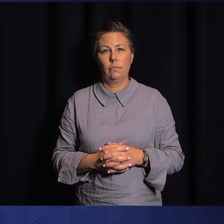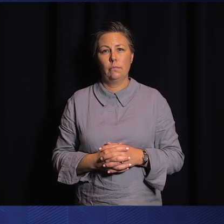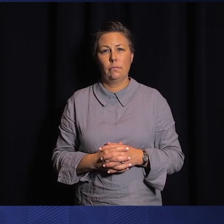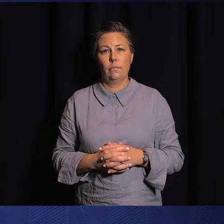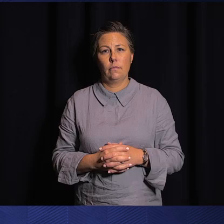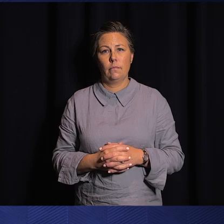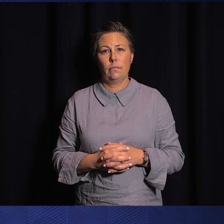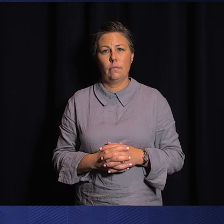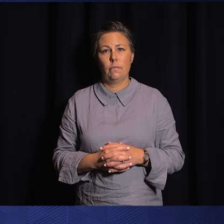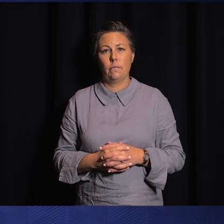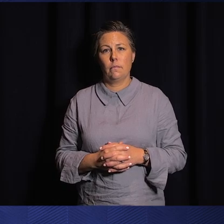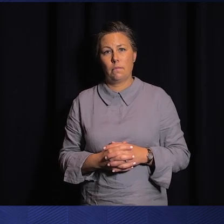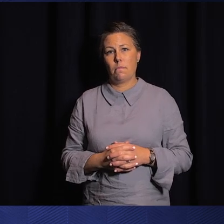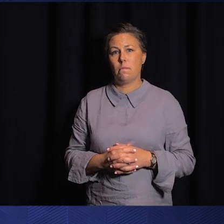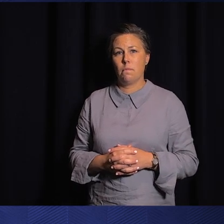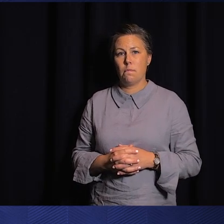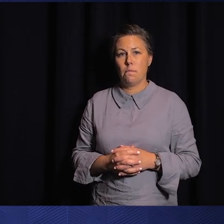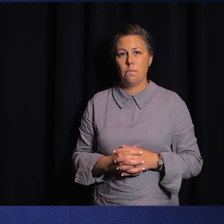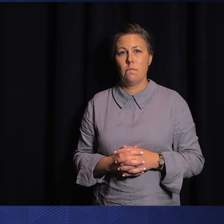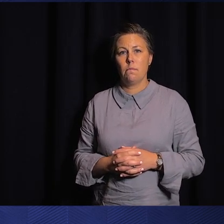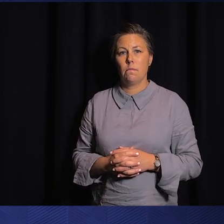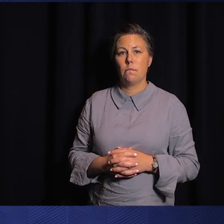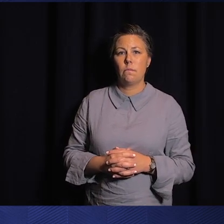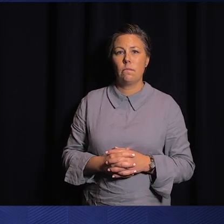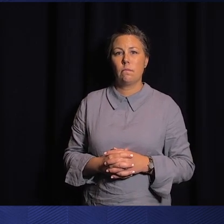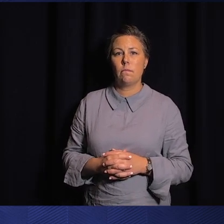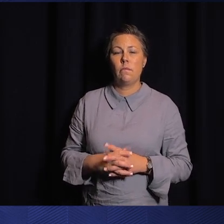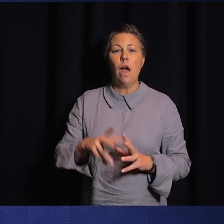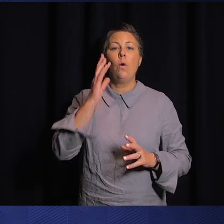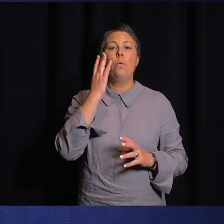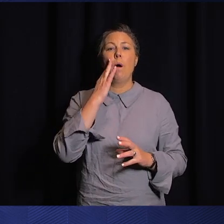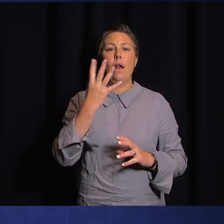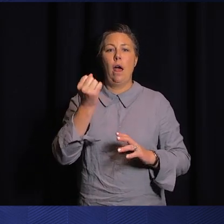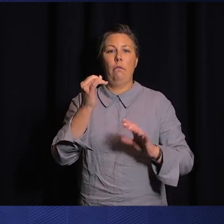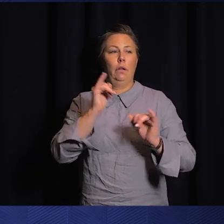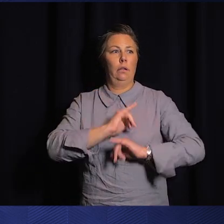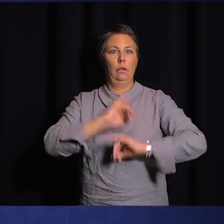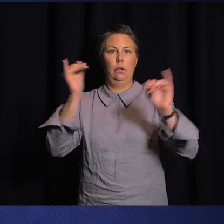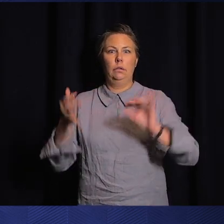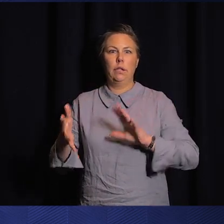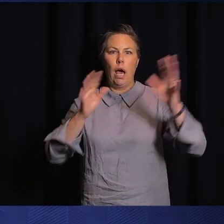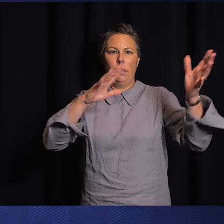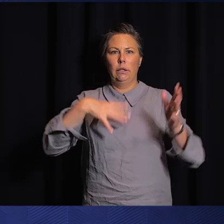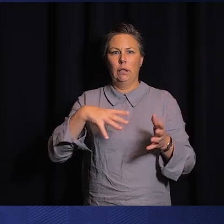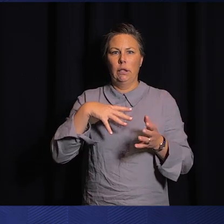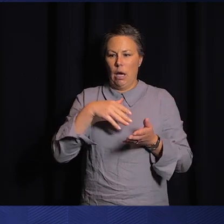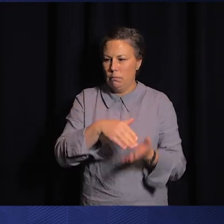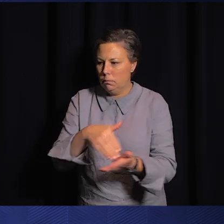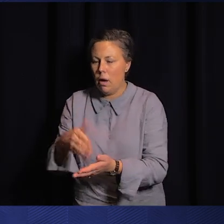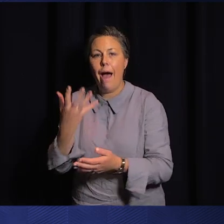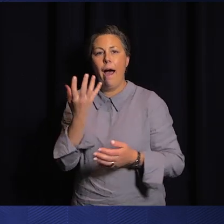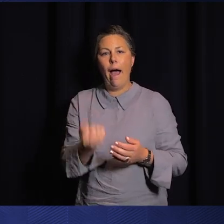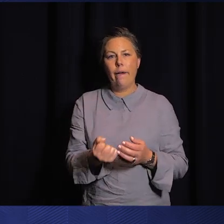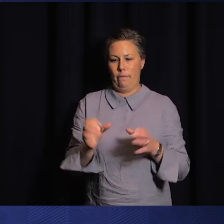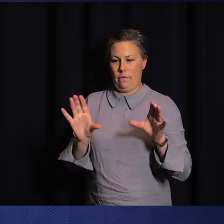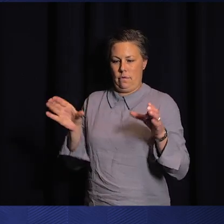With the coordination of national disaster response, there is an establishment of a displacement cluster